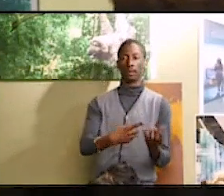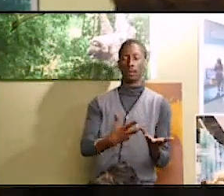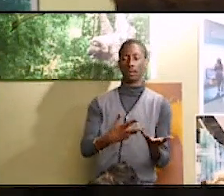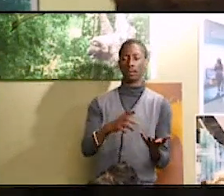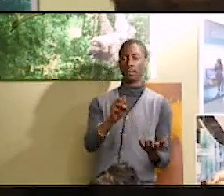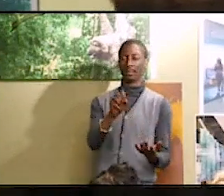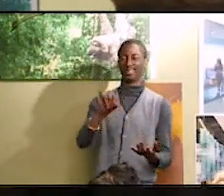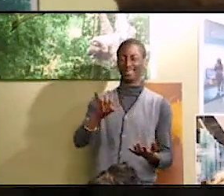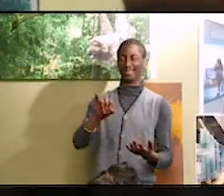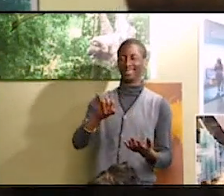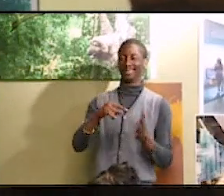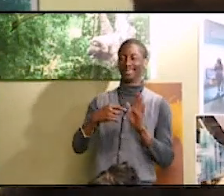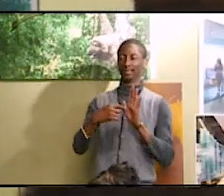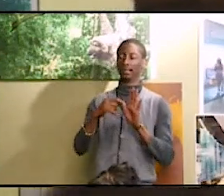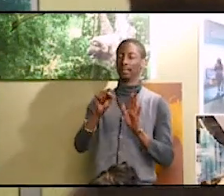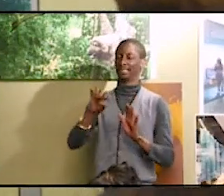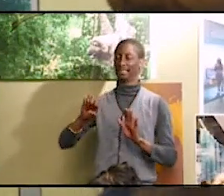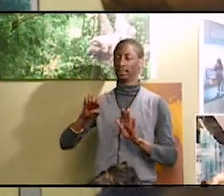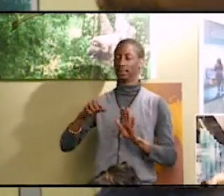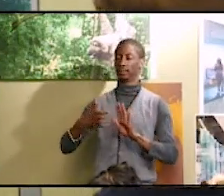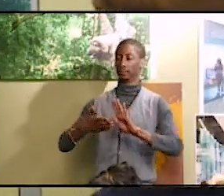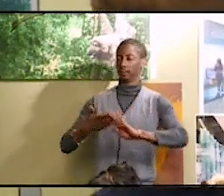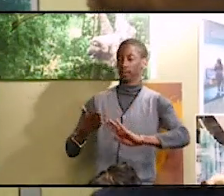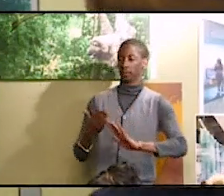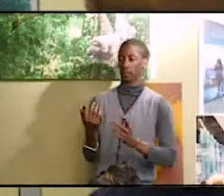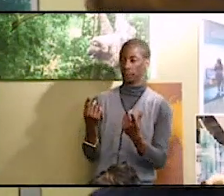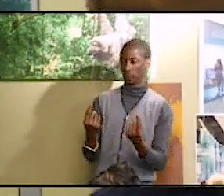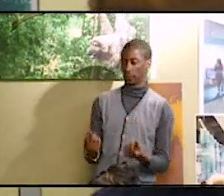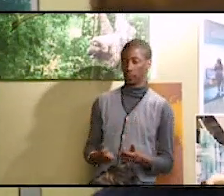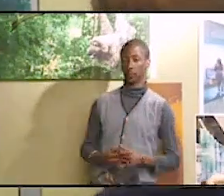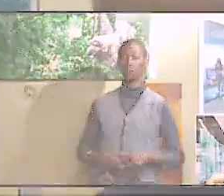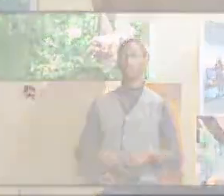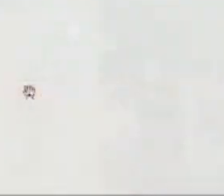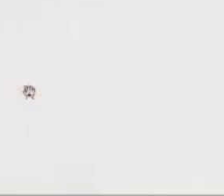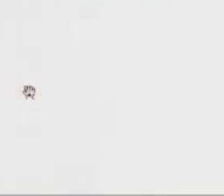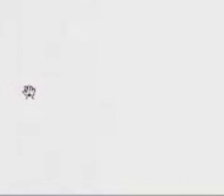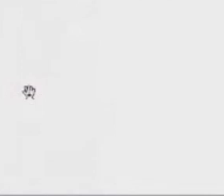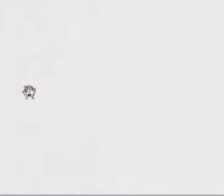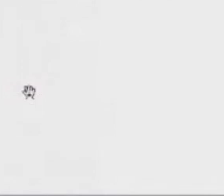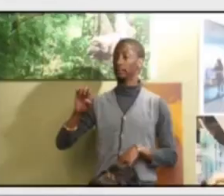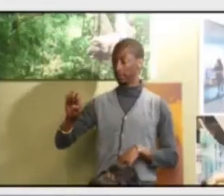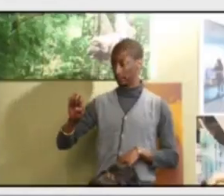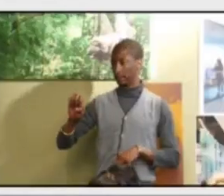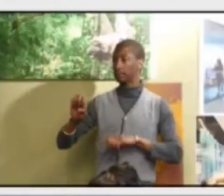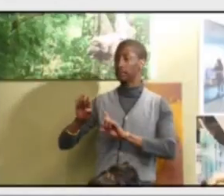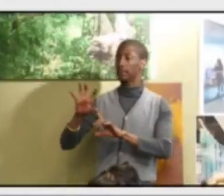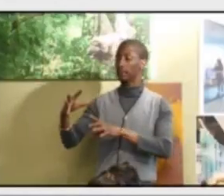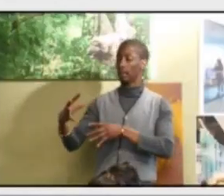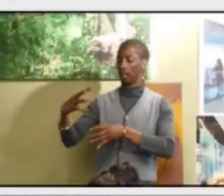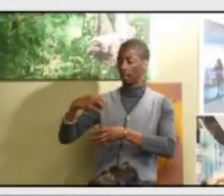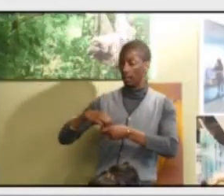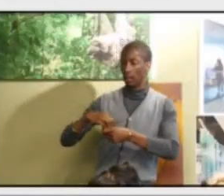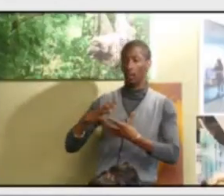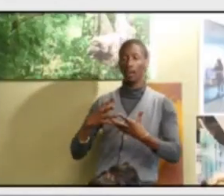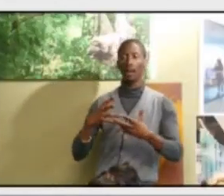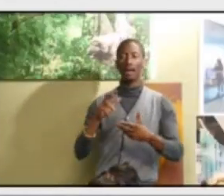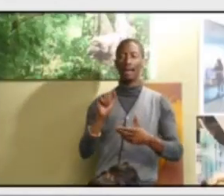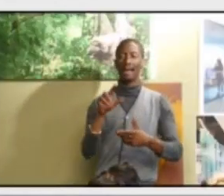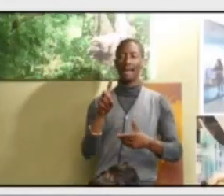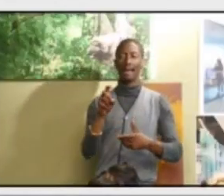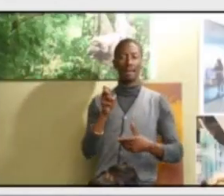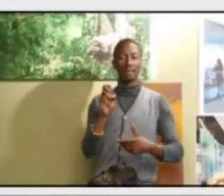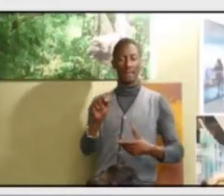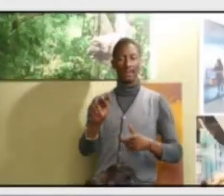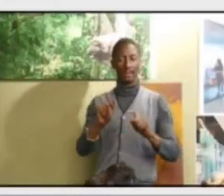operations. So Smithsonian Exhibits is made up of an administrative team of